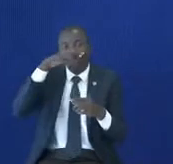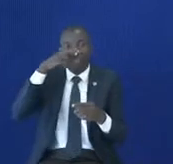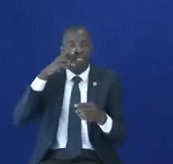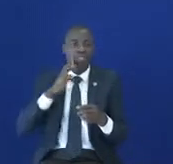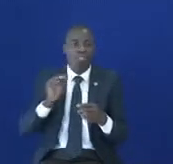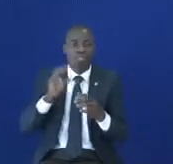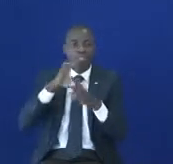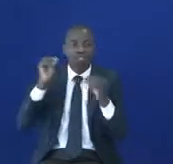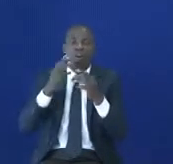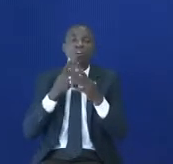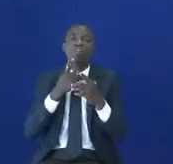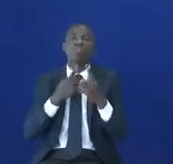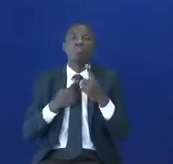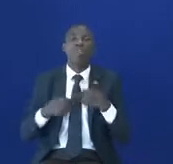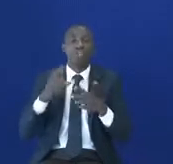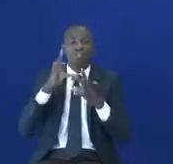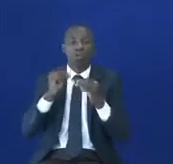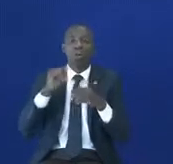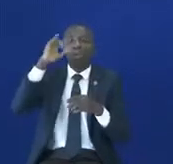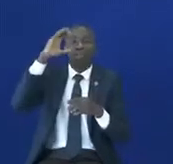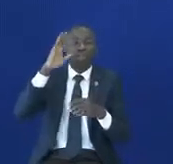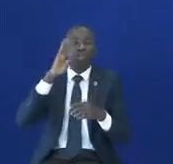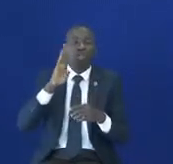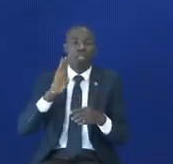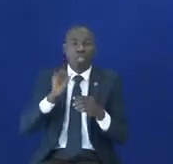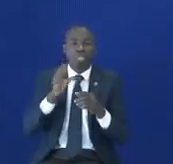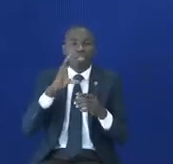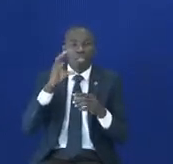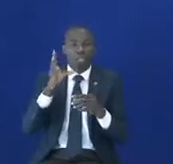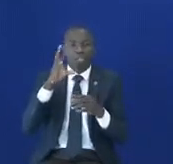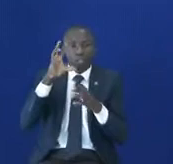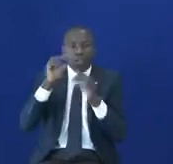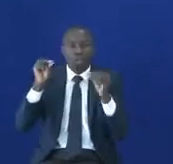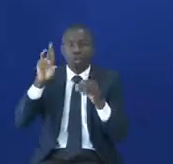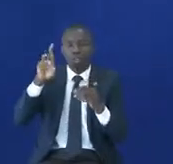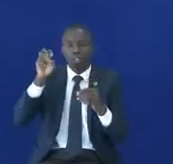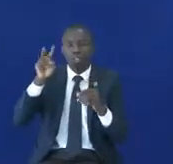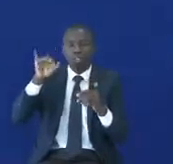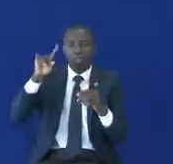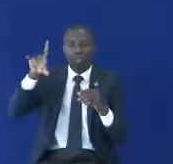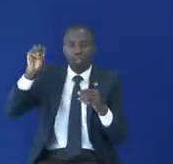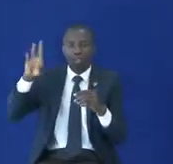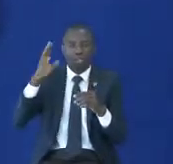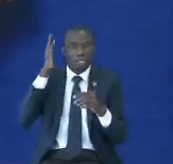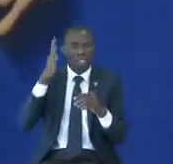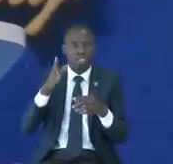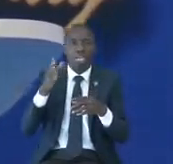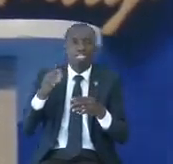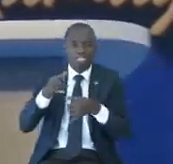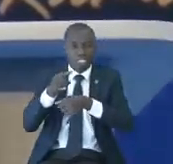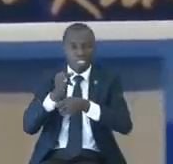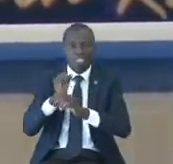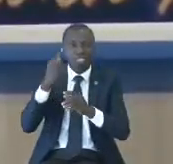covetous, nor drunkards, nor revilers, nor extortioners shall inherit the kingdom of